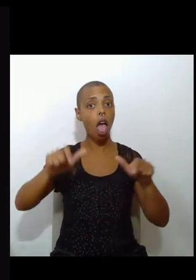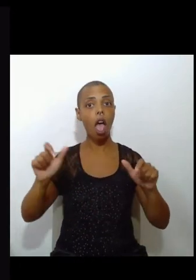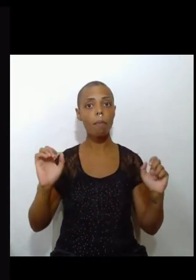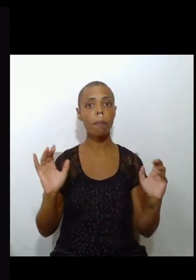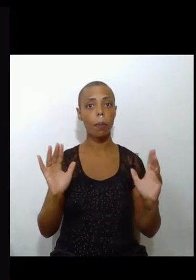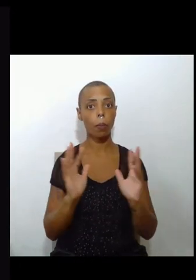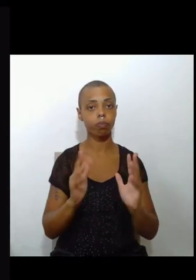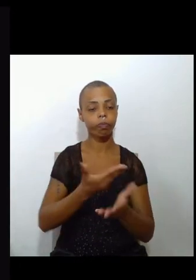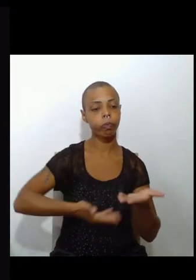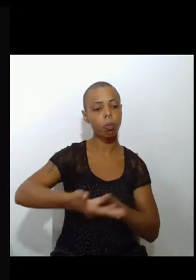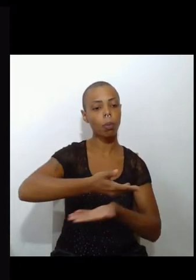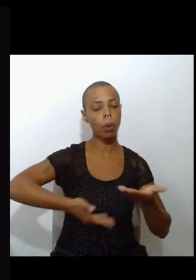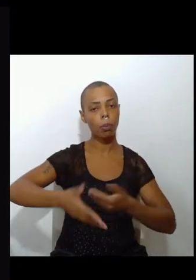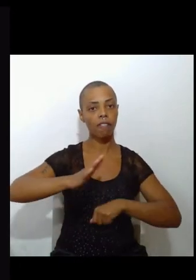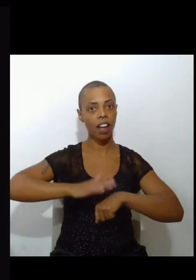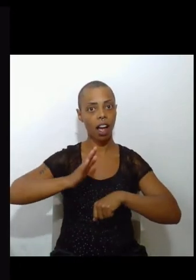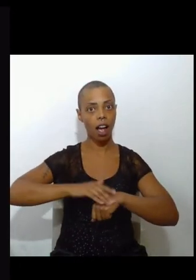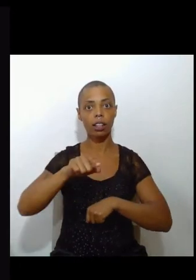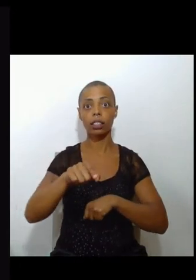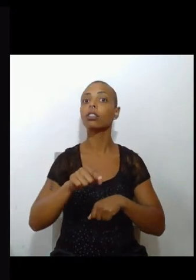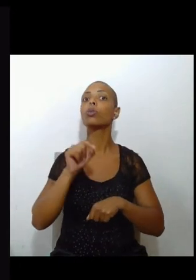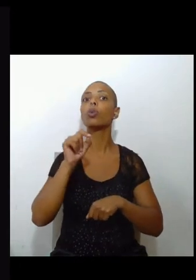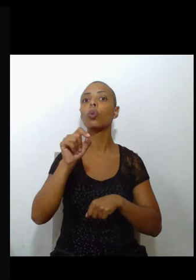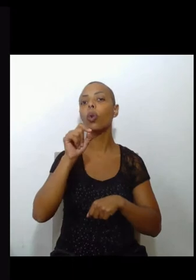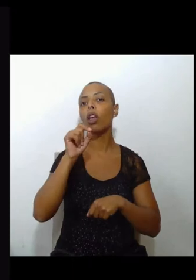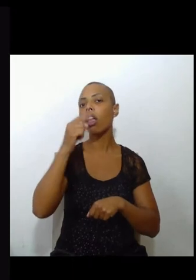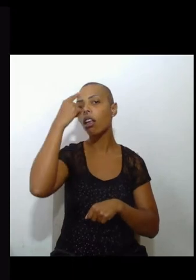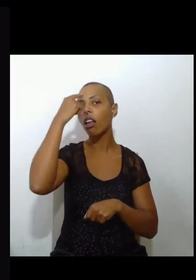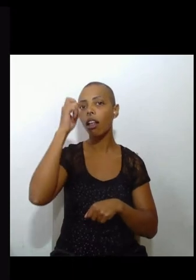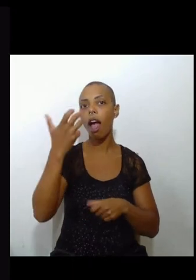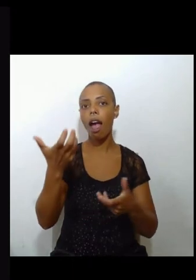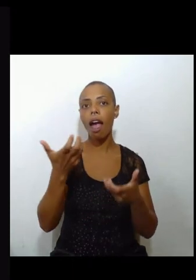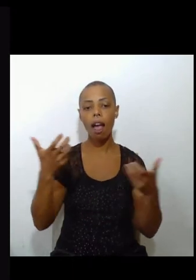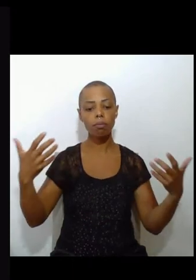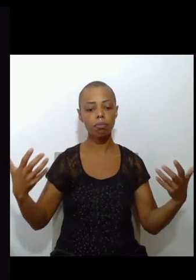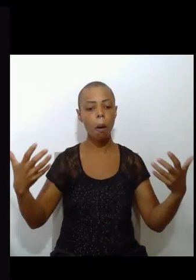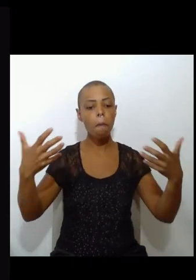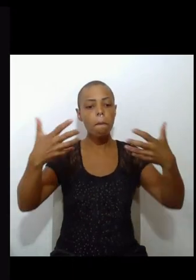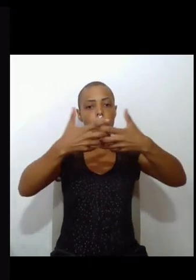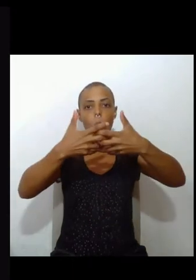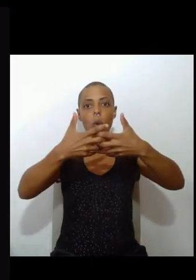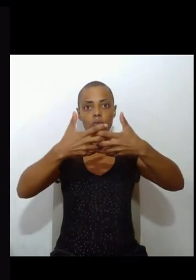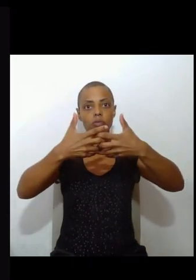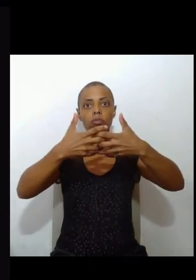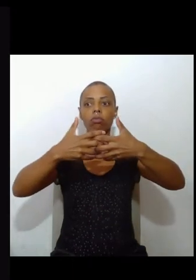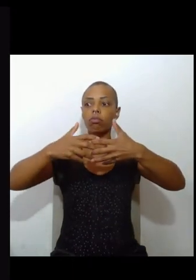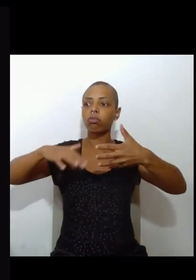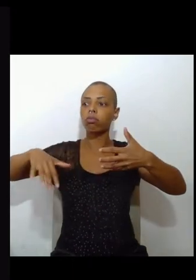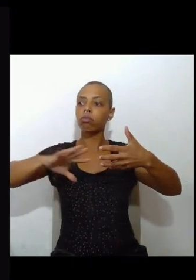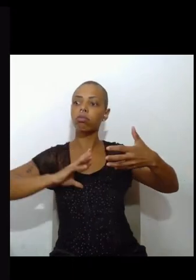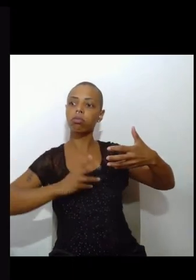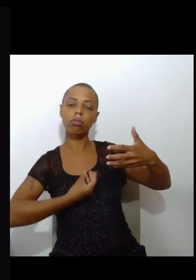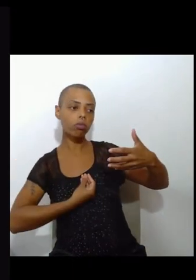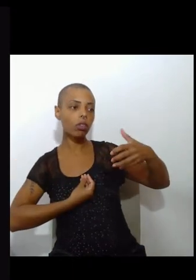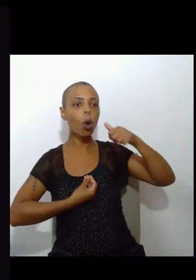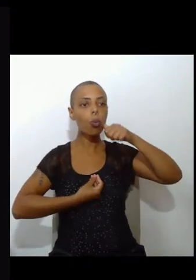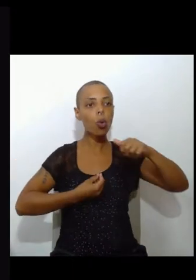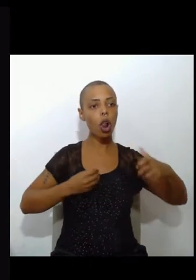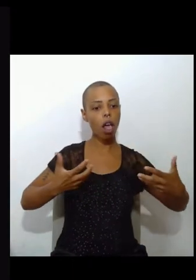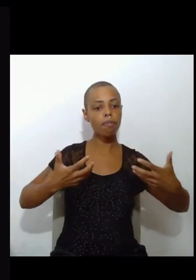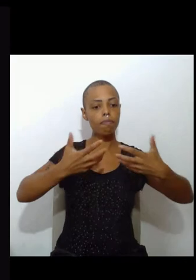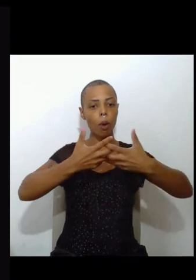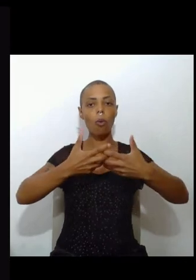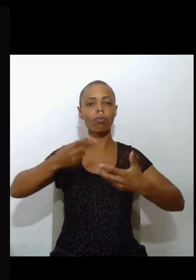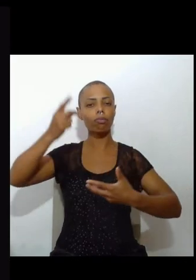beginning um India is growing really fast in so many aspects